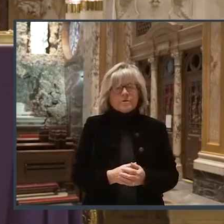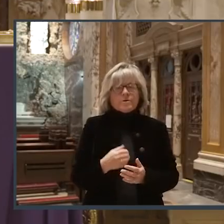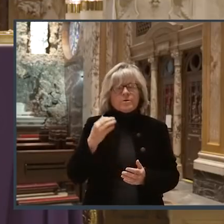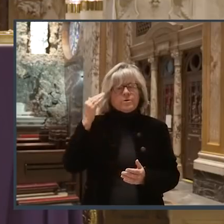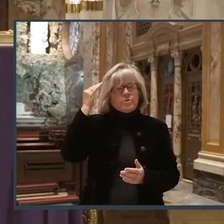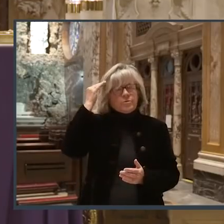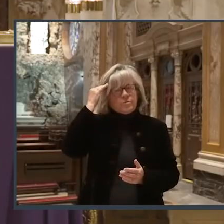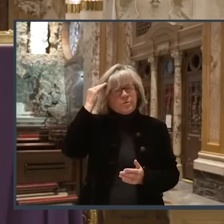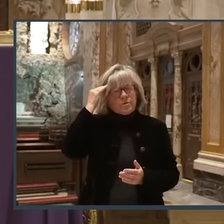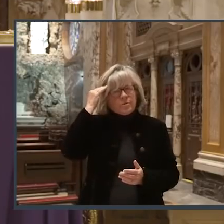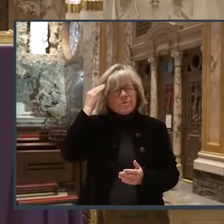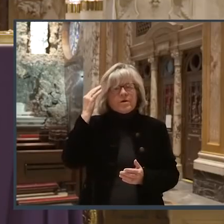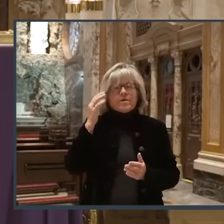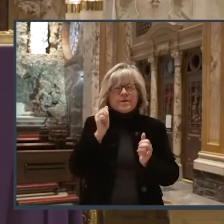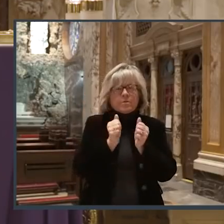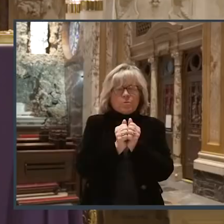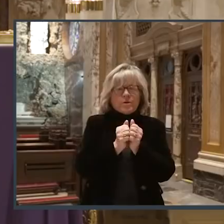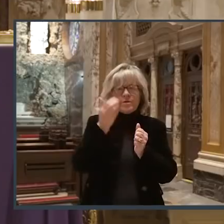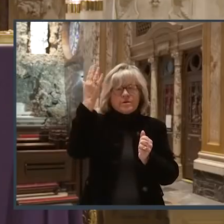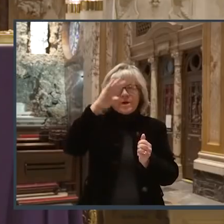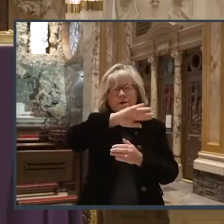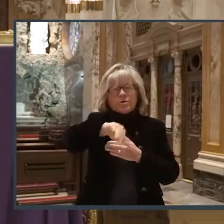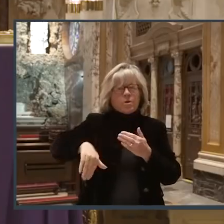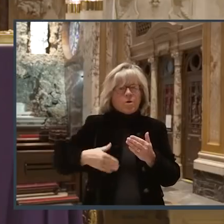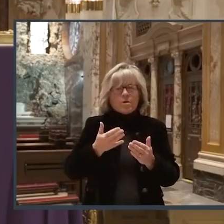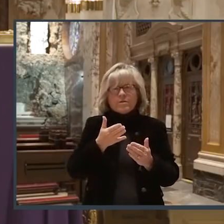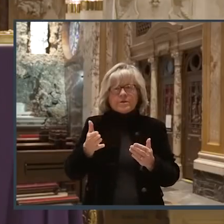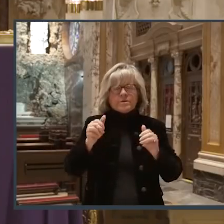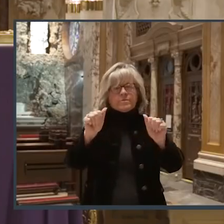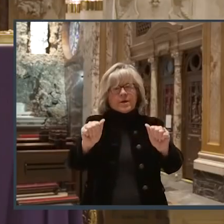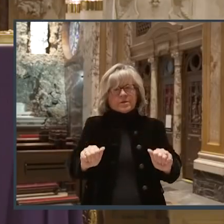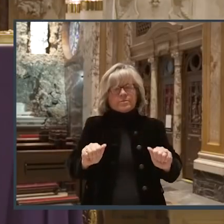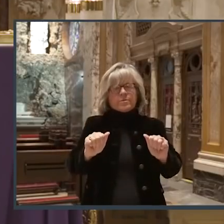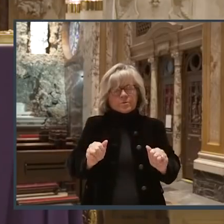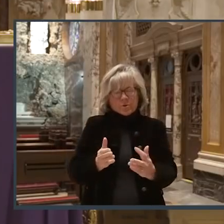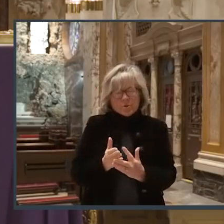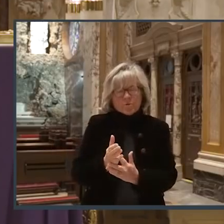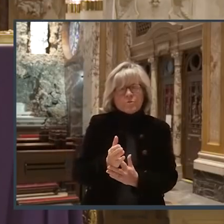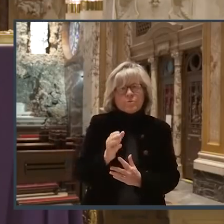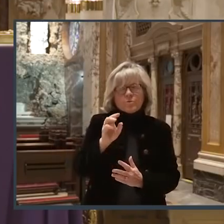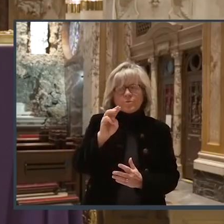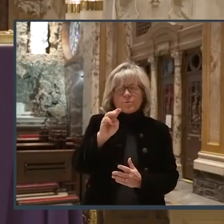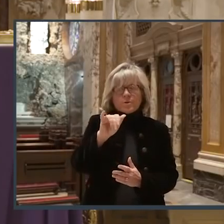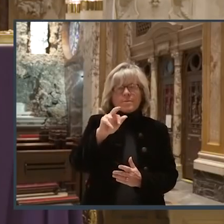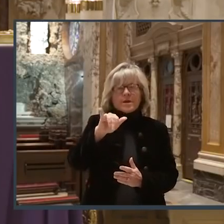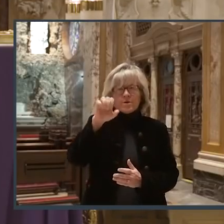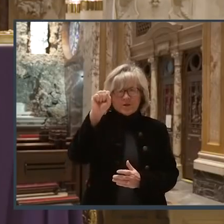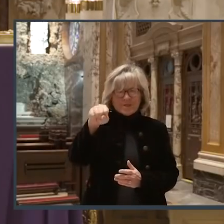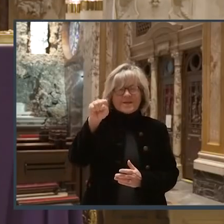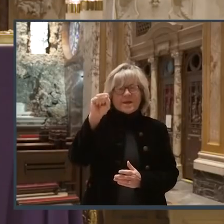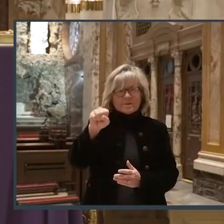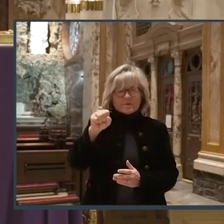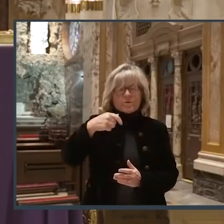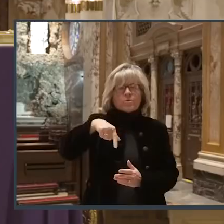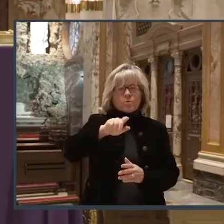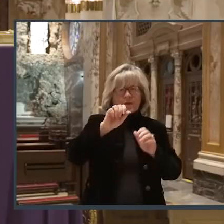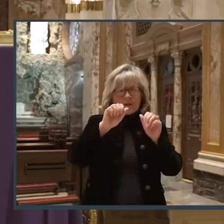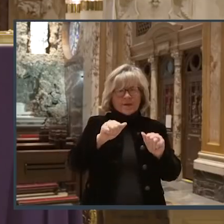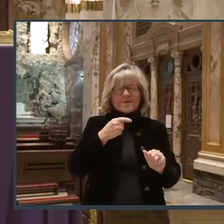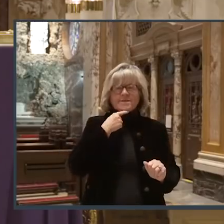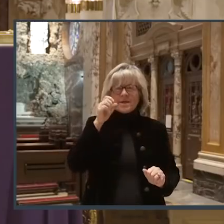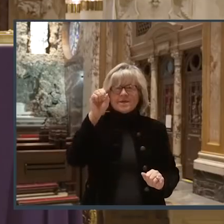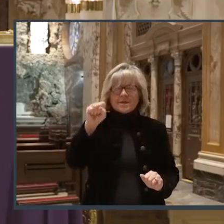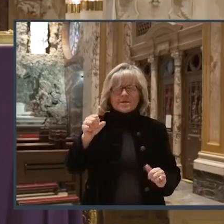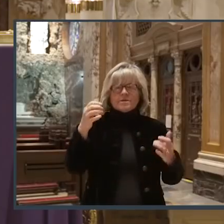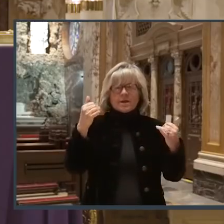with God all things are possible, and through Mary's yes, we are encouraged now to give our yes to God. Let